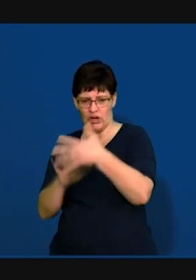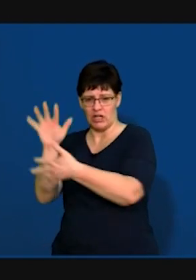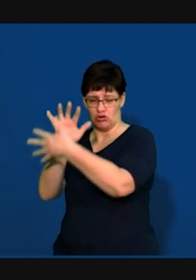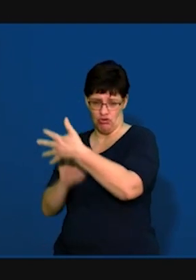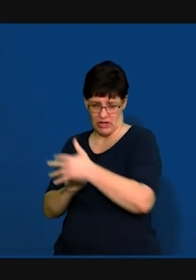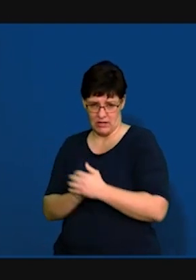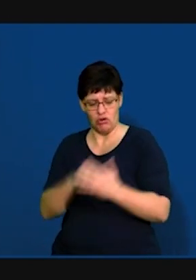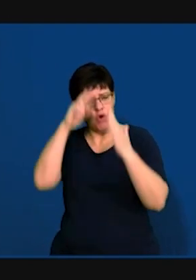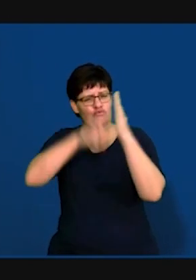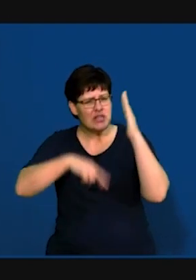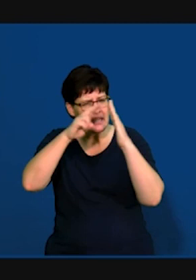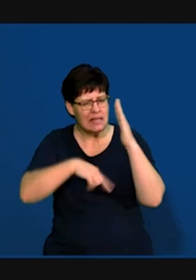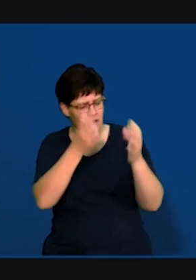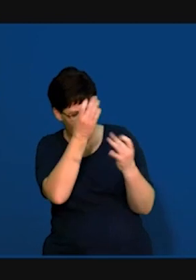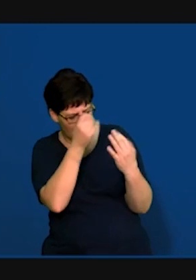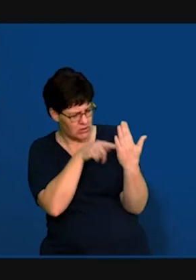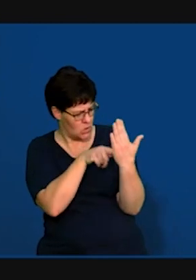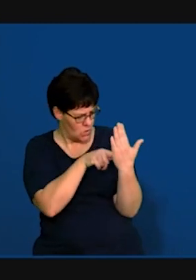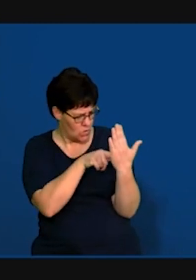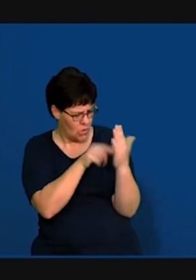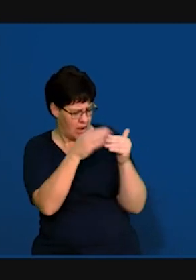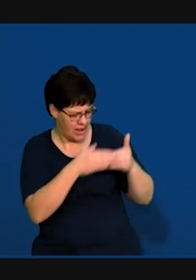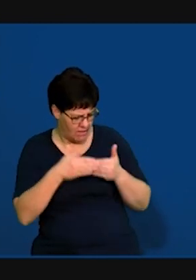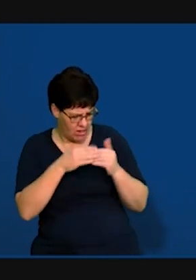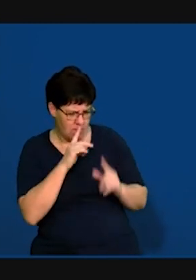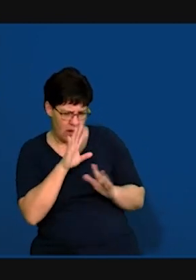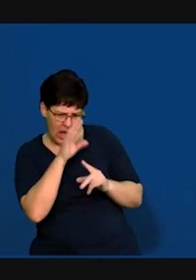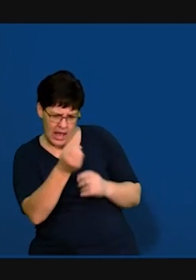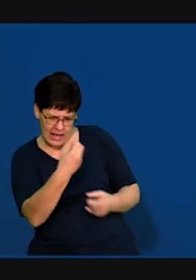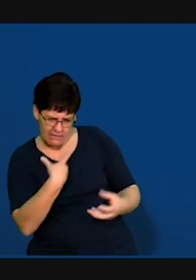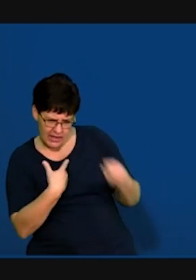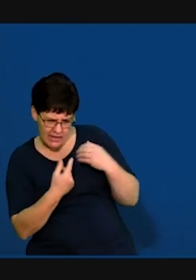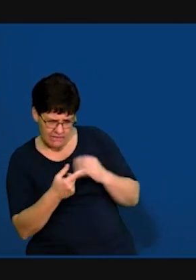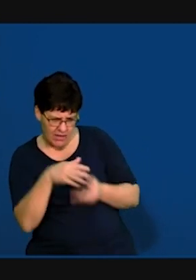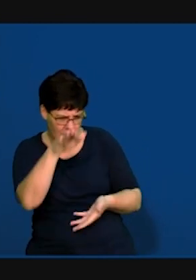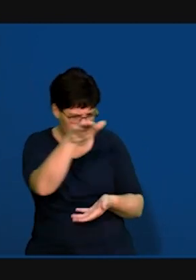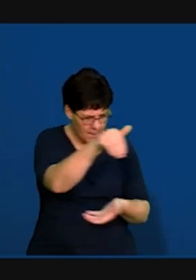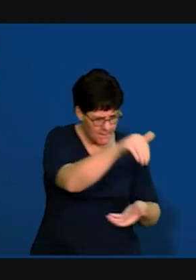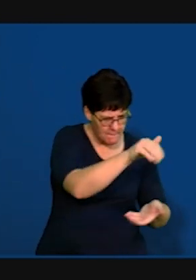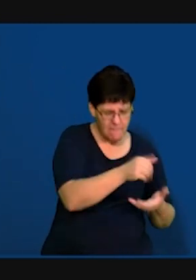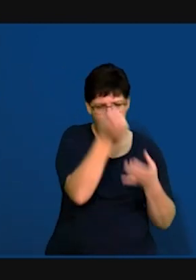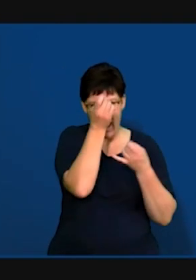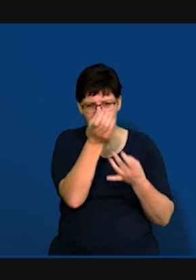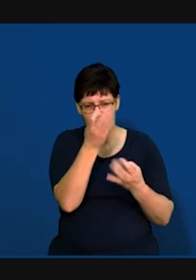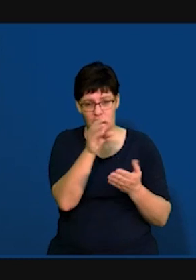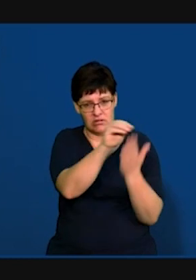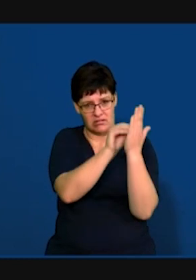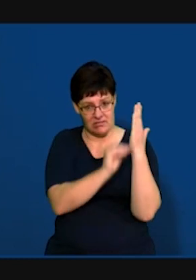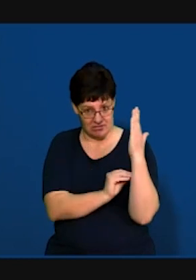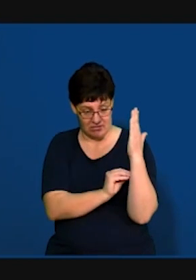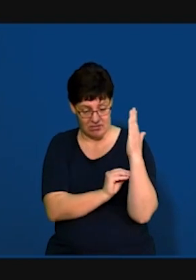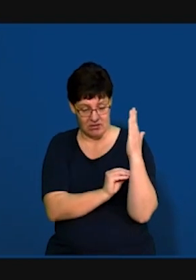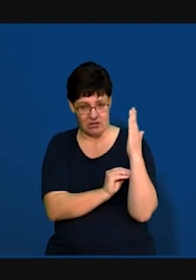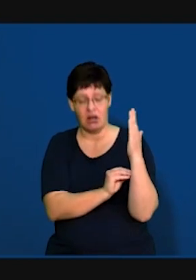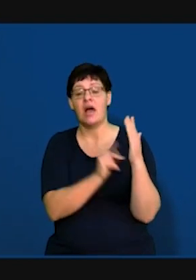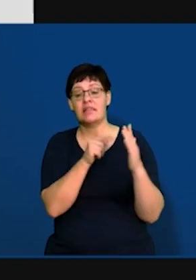the information carefully and identify what is given. So collect the data, right? While doing so,